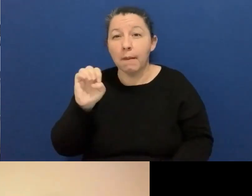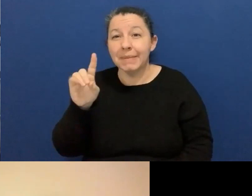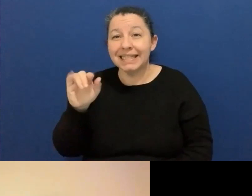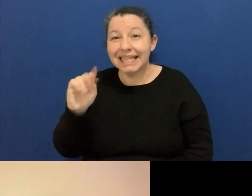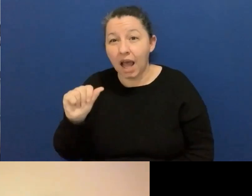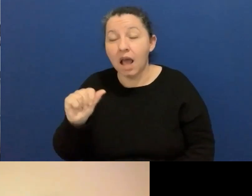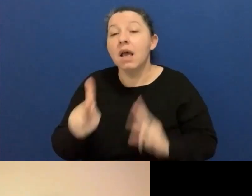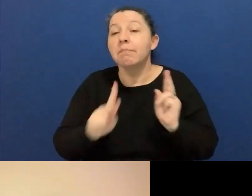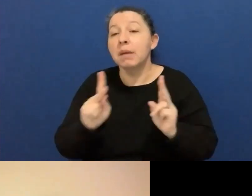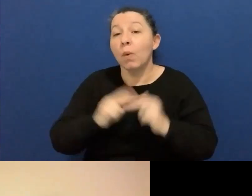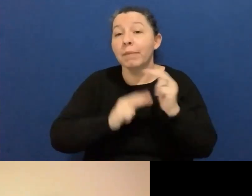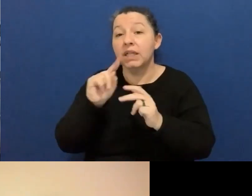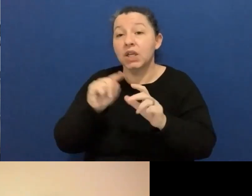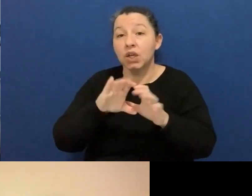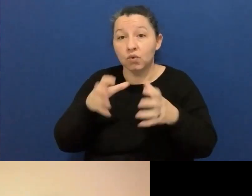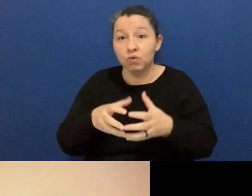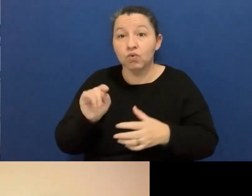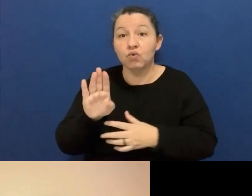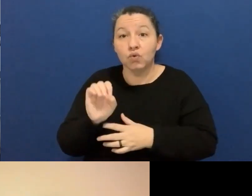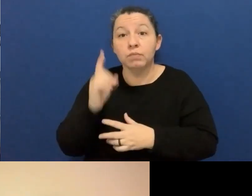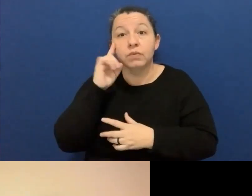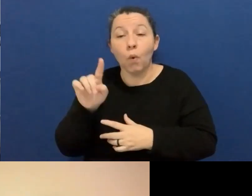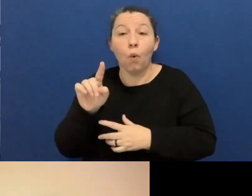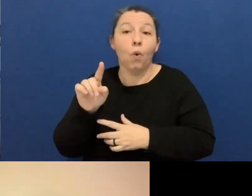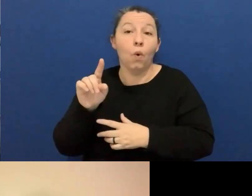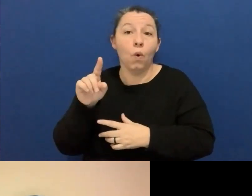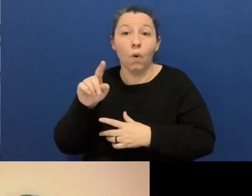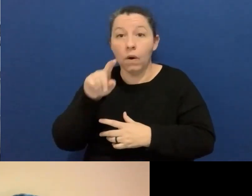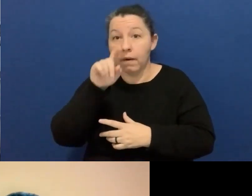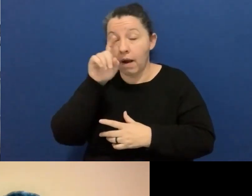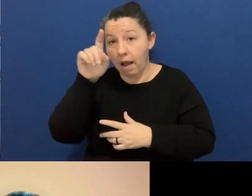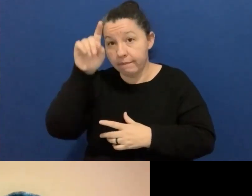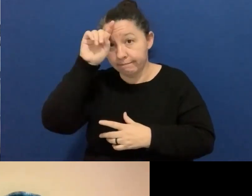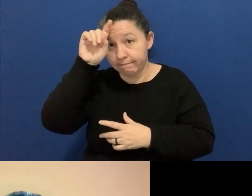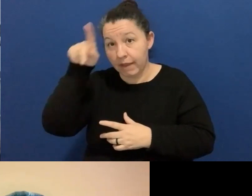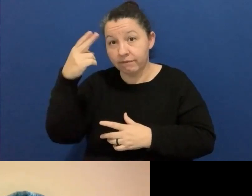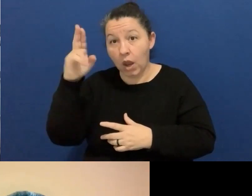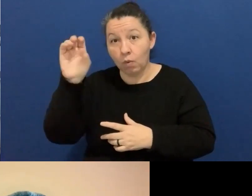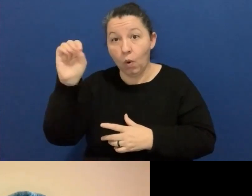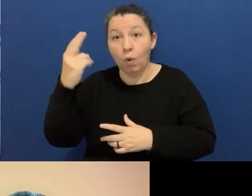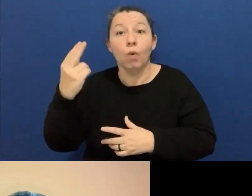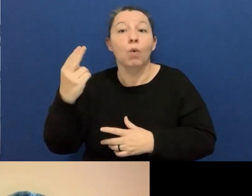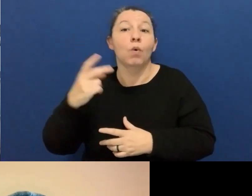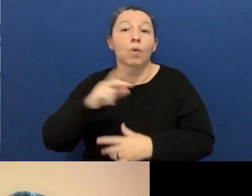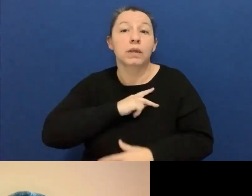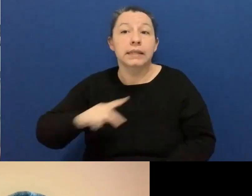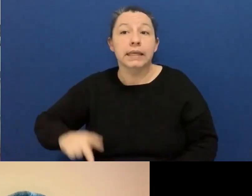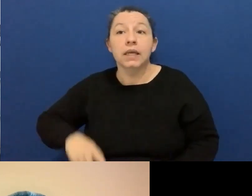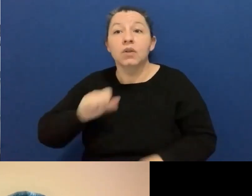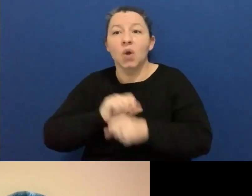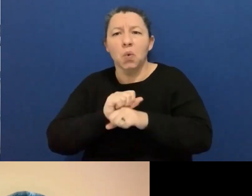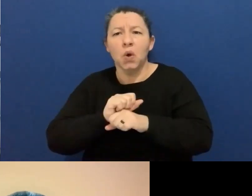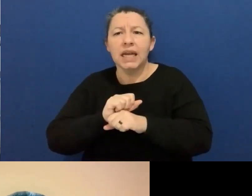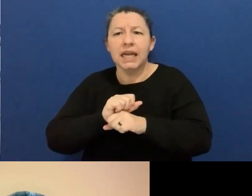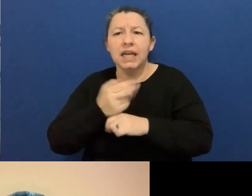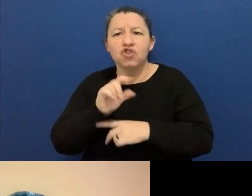Pharaoh, we know there that they would work sometimes in shifts where they would, you know, especially during the summer hours, they would work